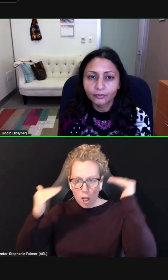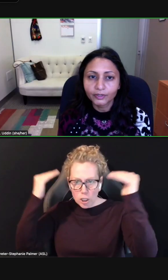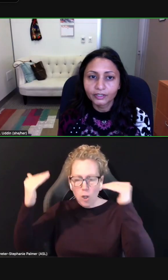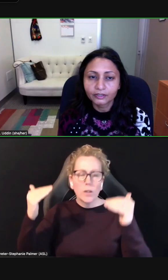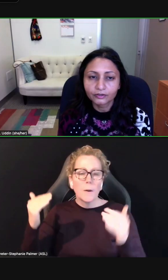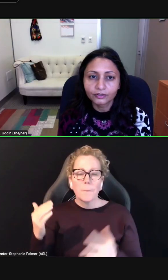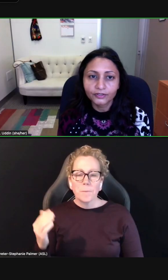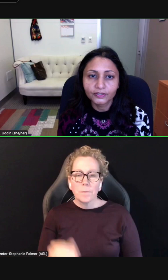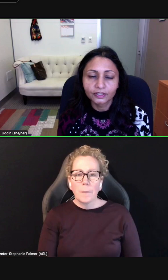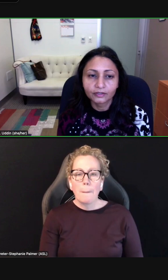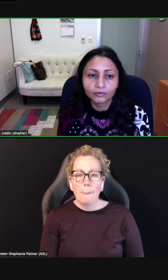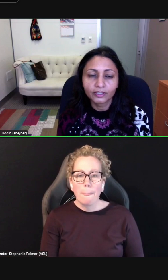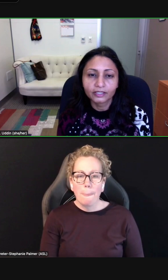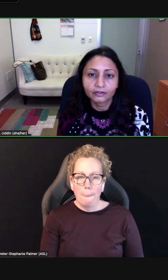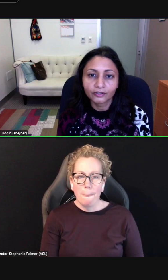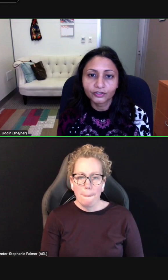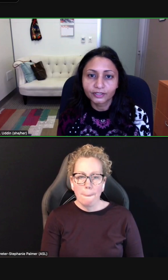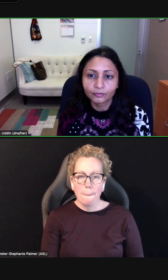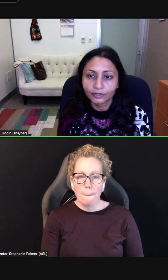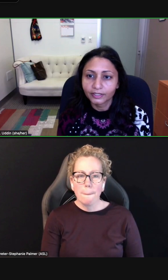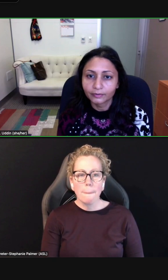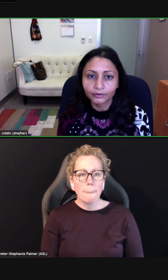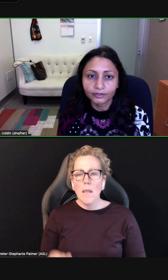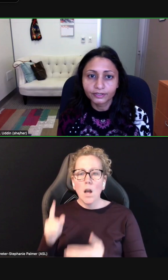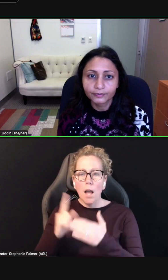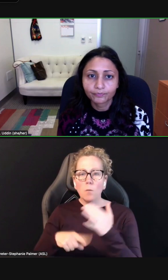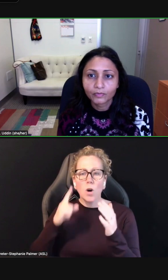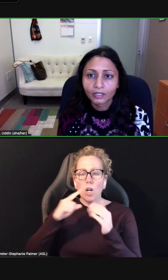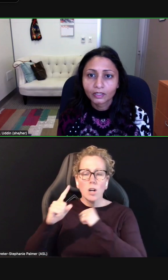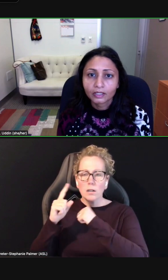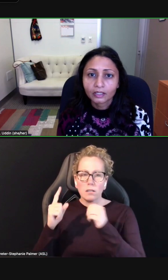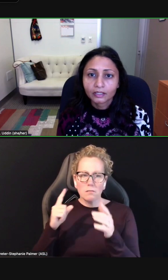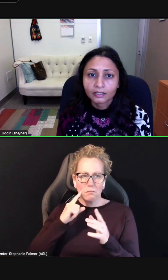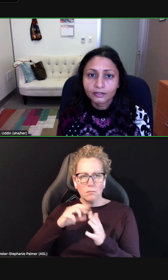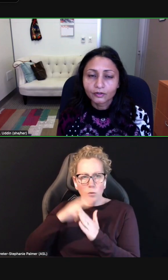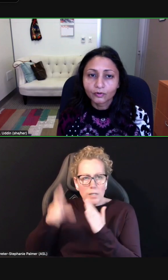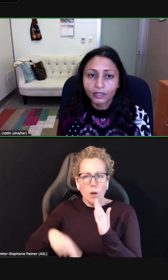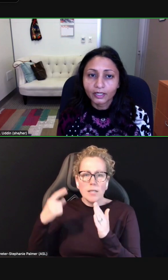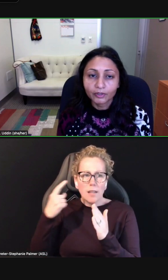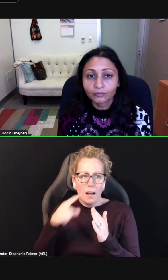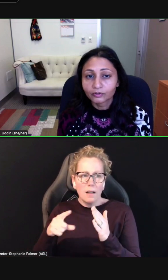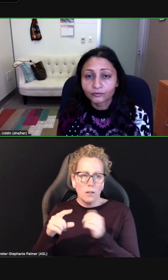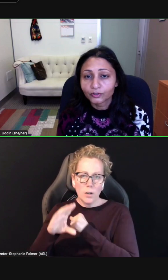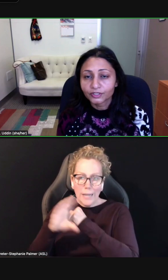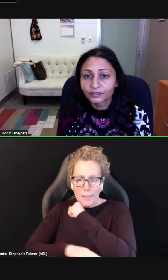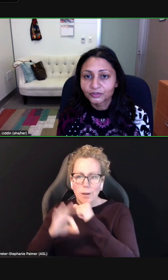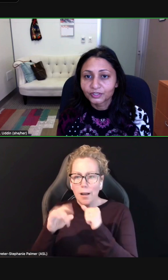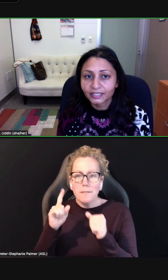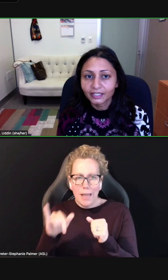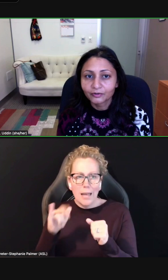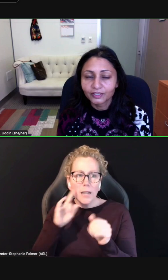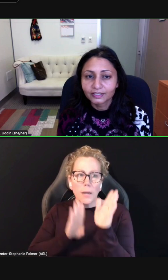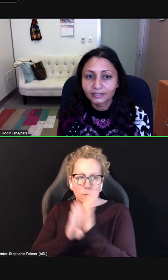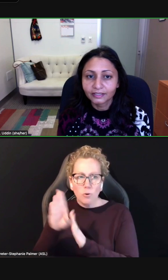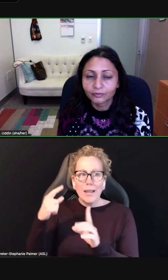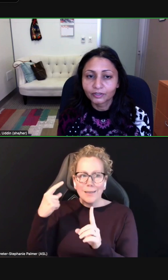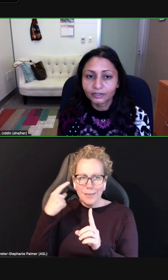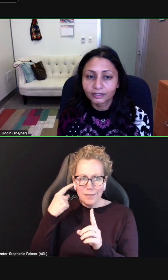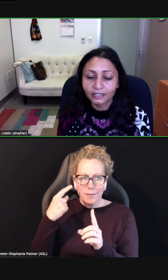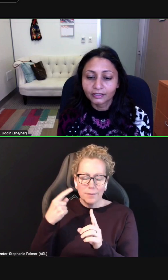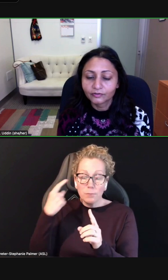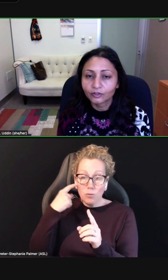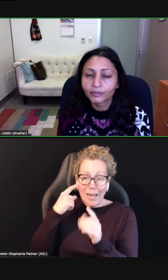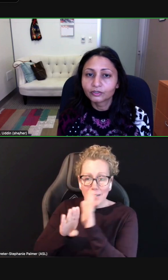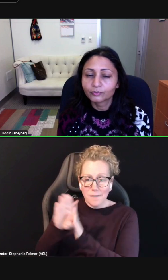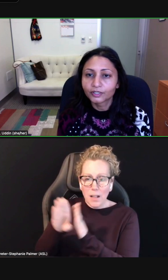atypical development across and within large-scale brain networks. So, and we're of course interested in how these